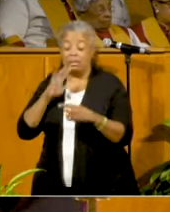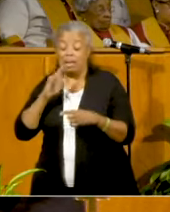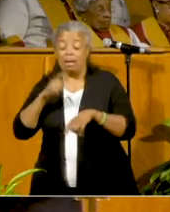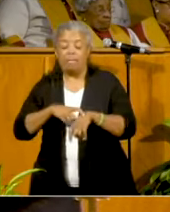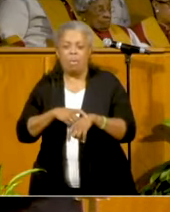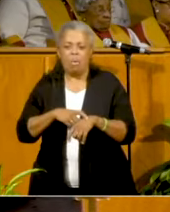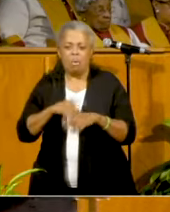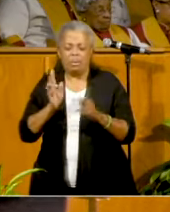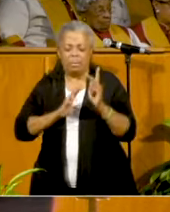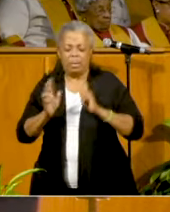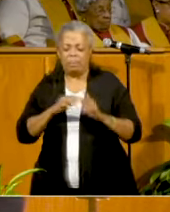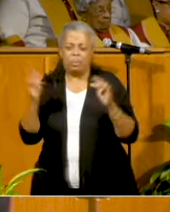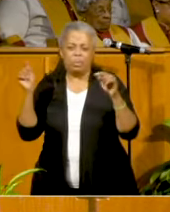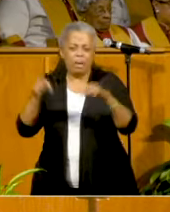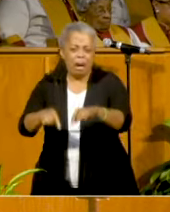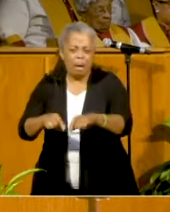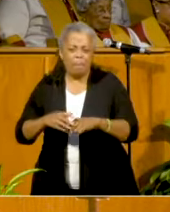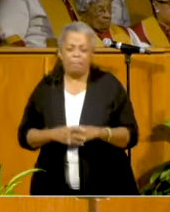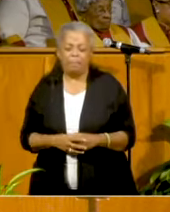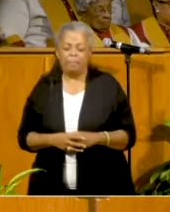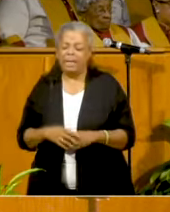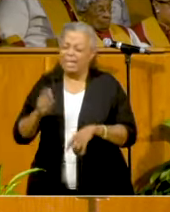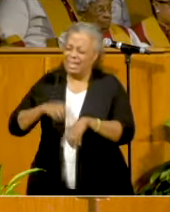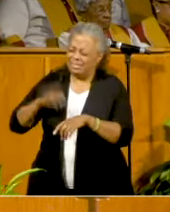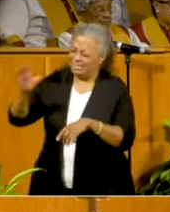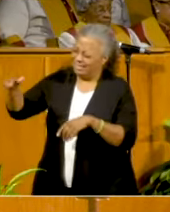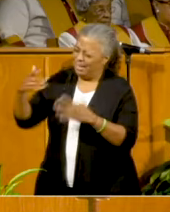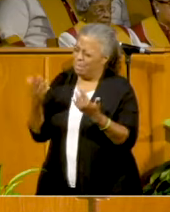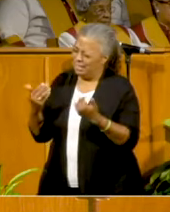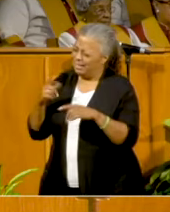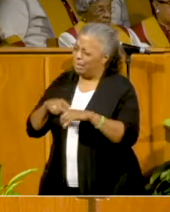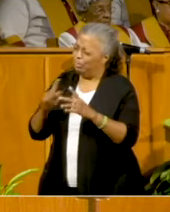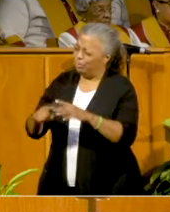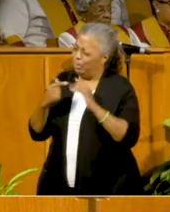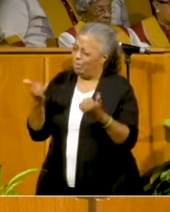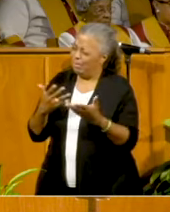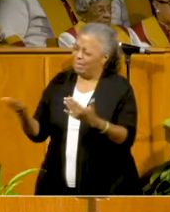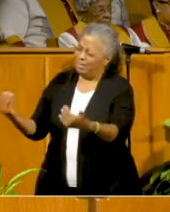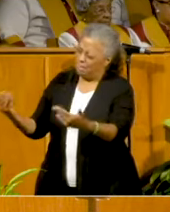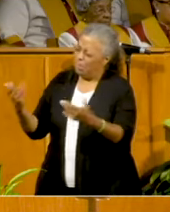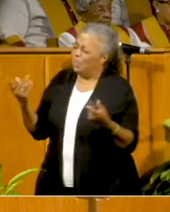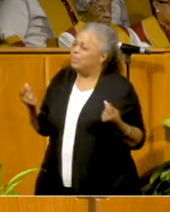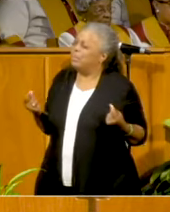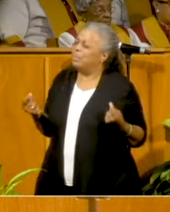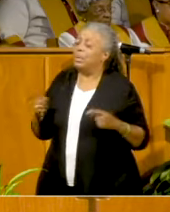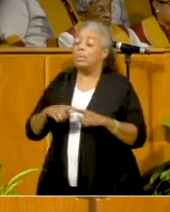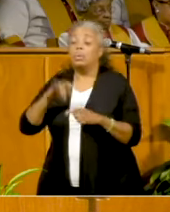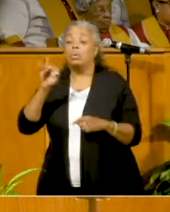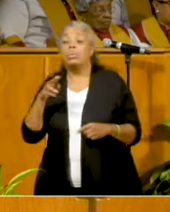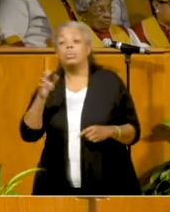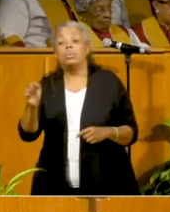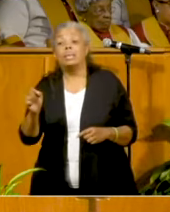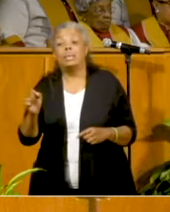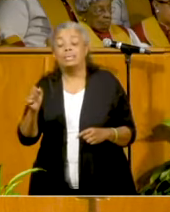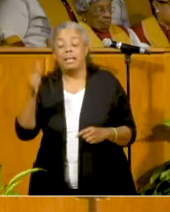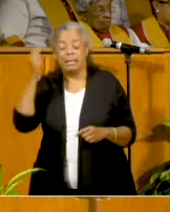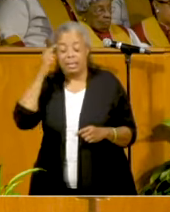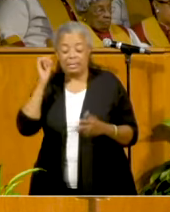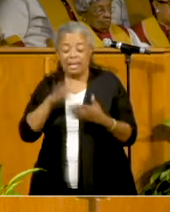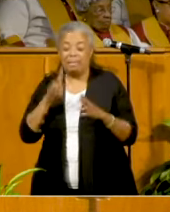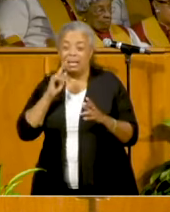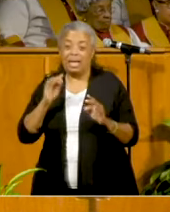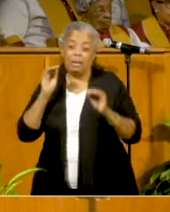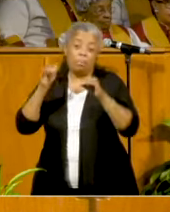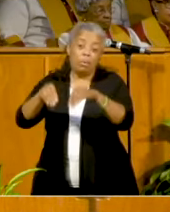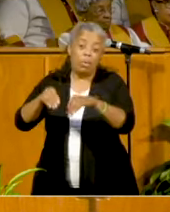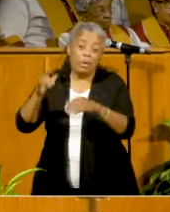the legion of angels to come. It's time to set this thing off. And so Judas thinks that if he can